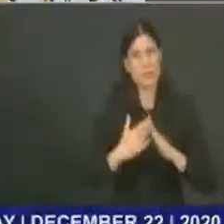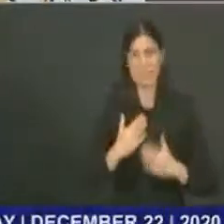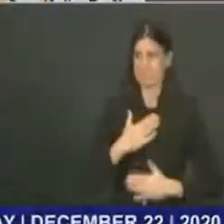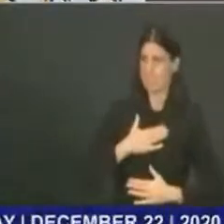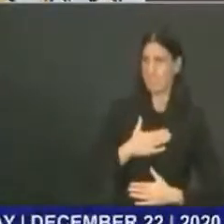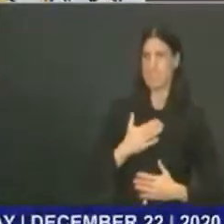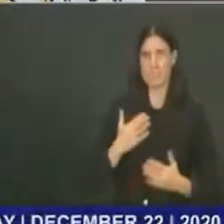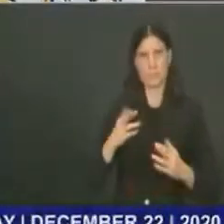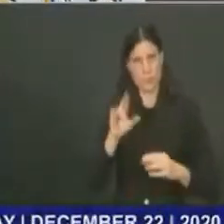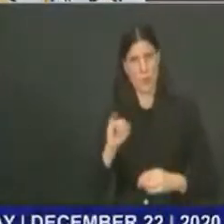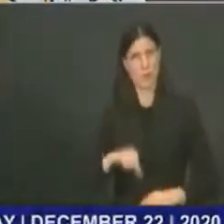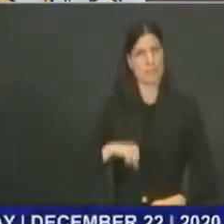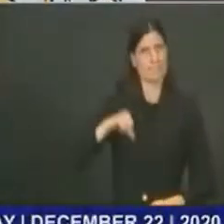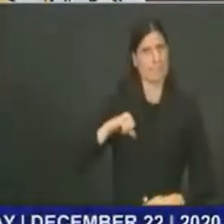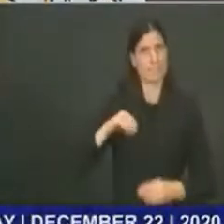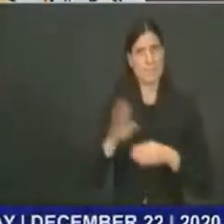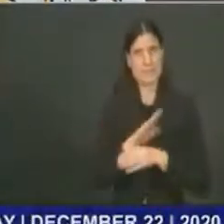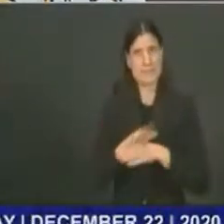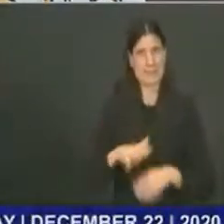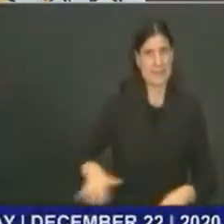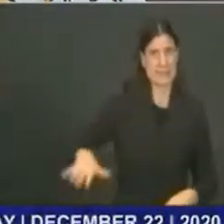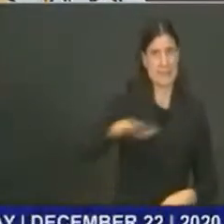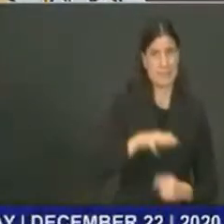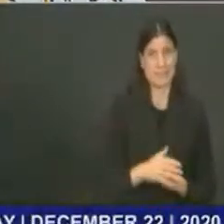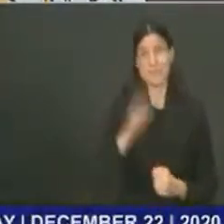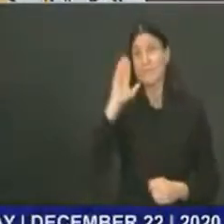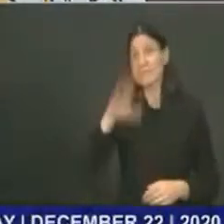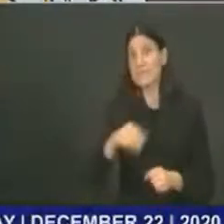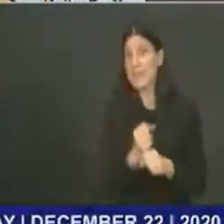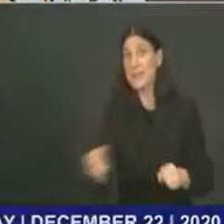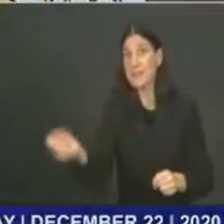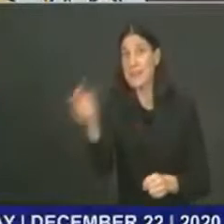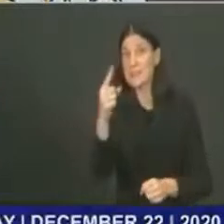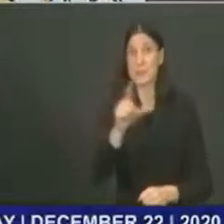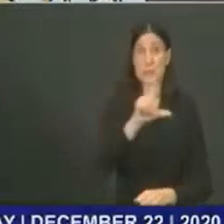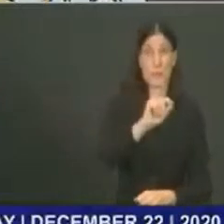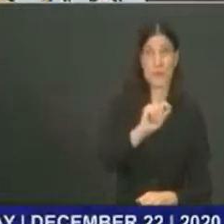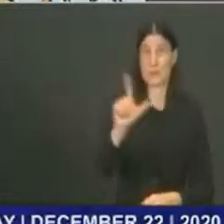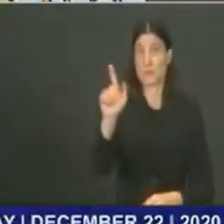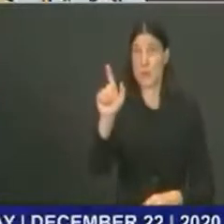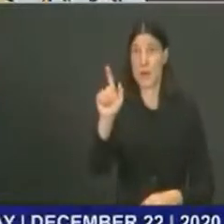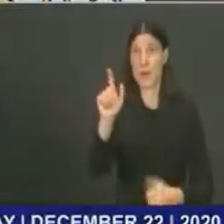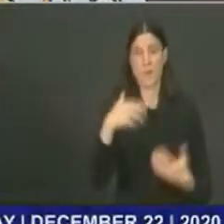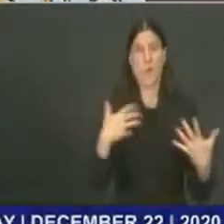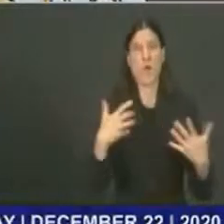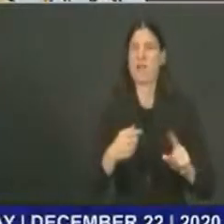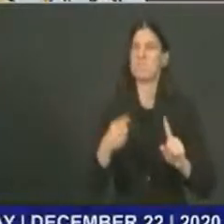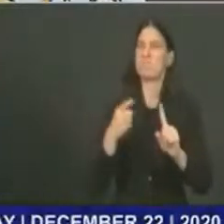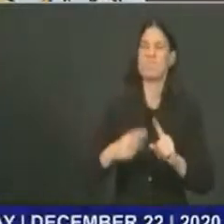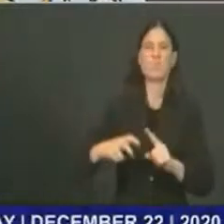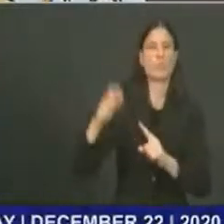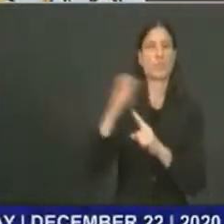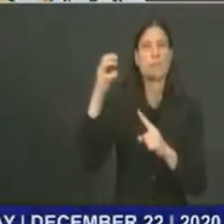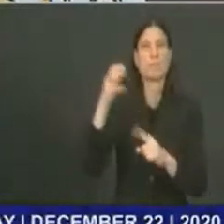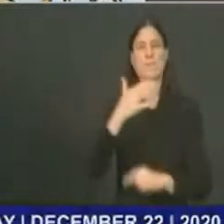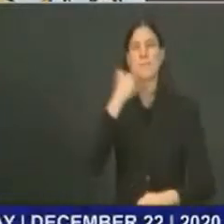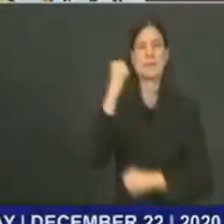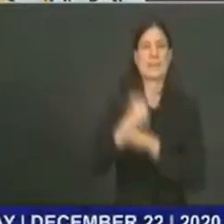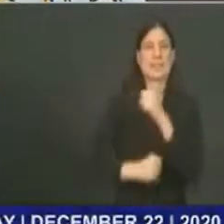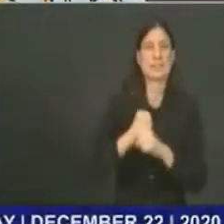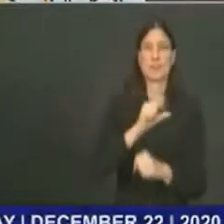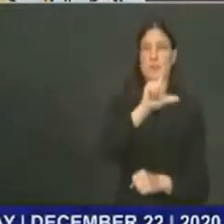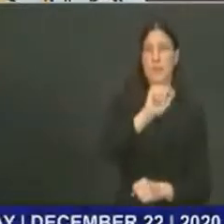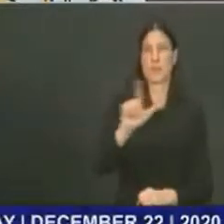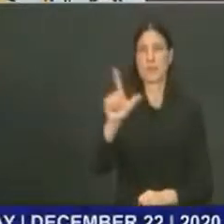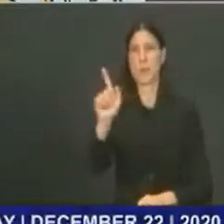the corner, and it's gonna be, let's make it the best yet, particularly next summer. I think we're gonna help you